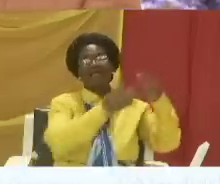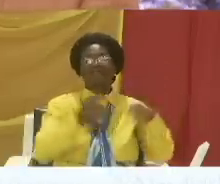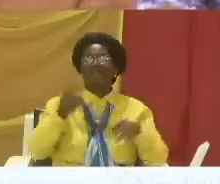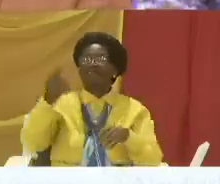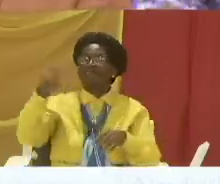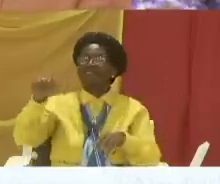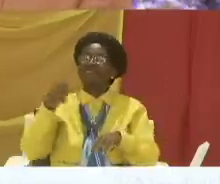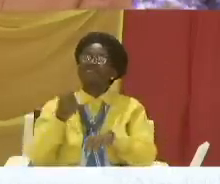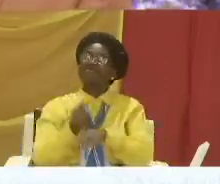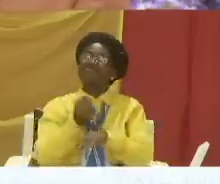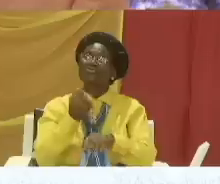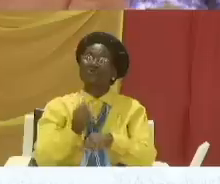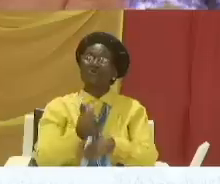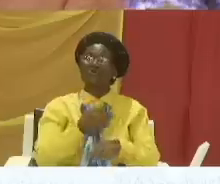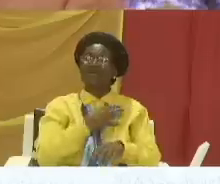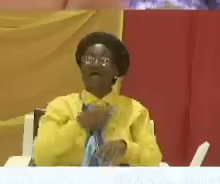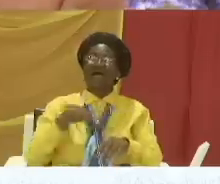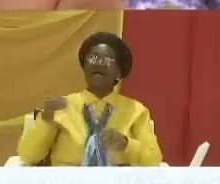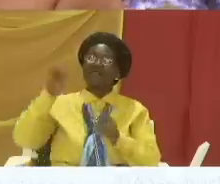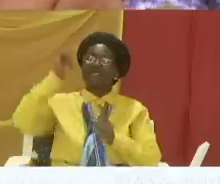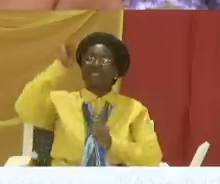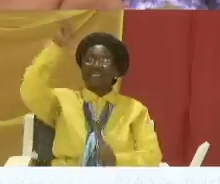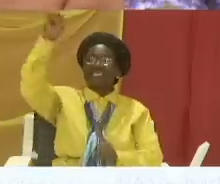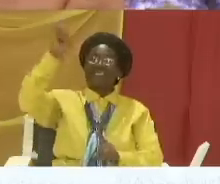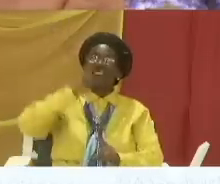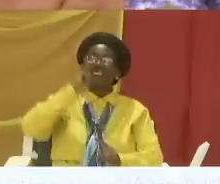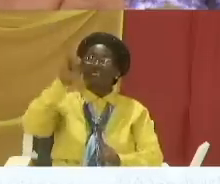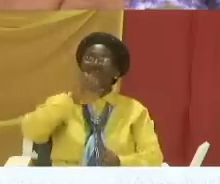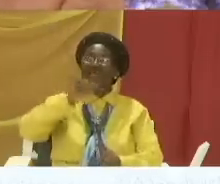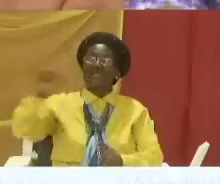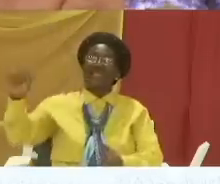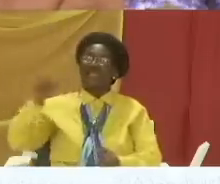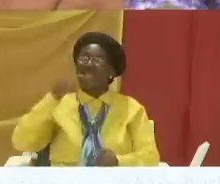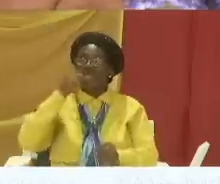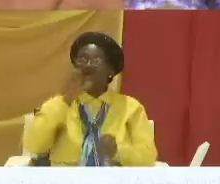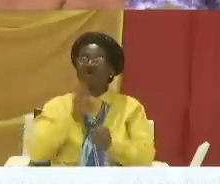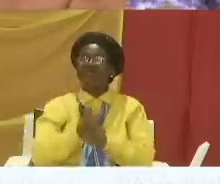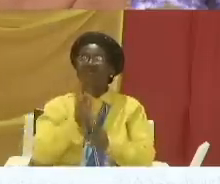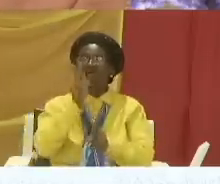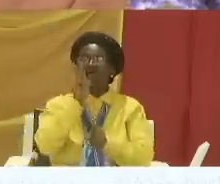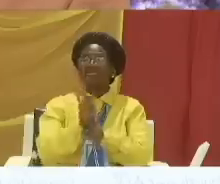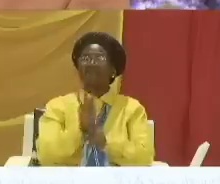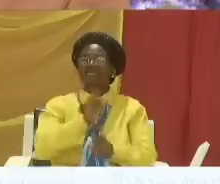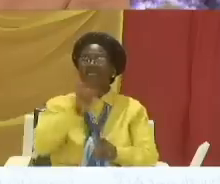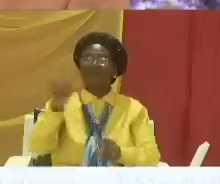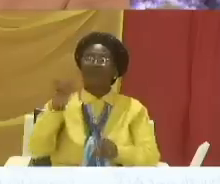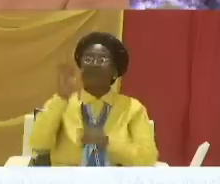he is a covenant keeping God.